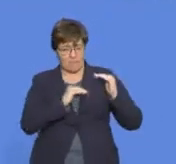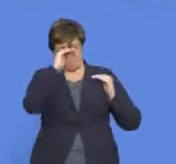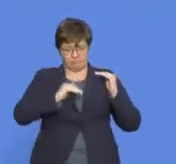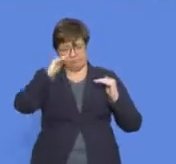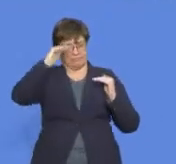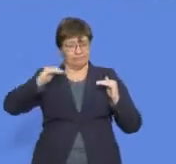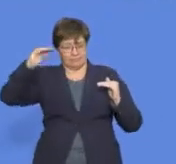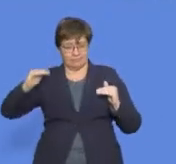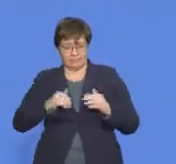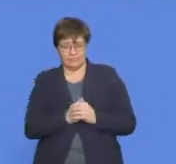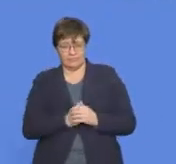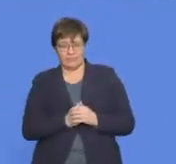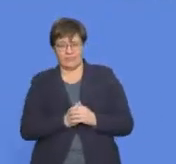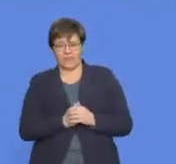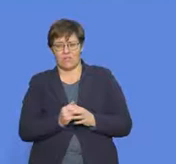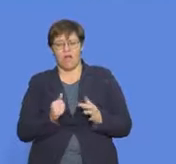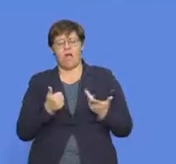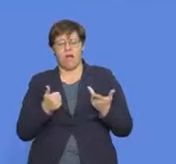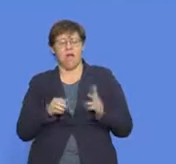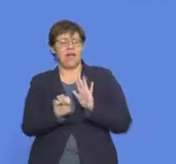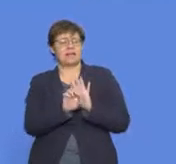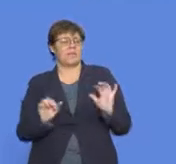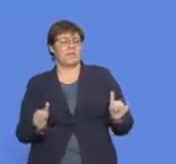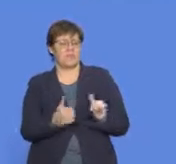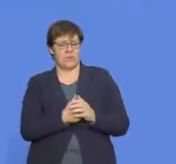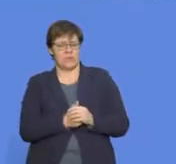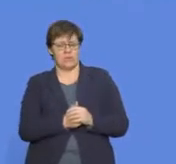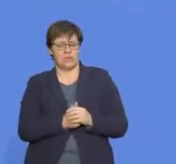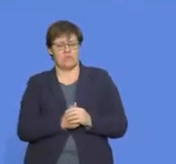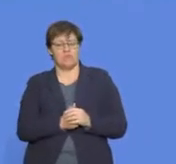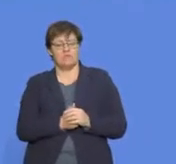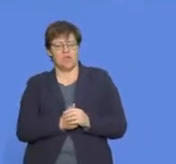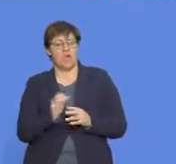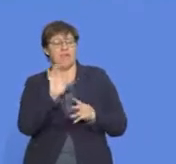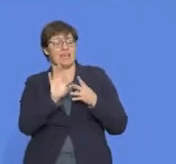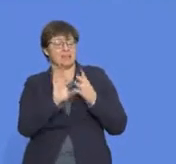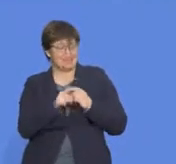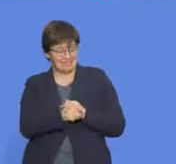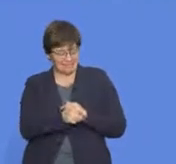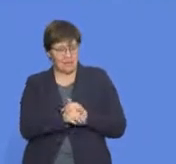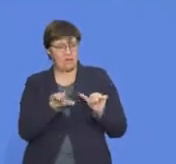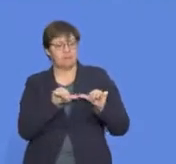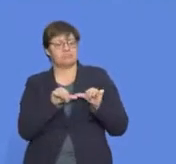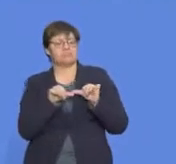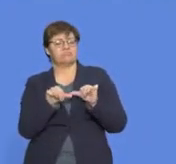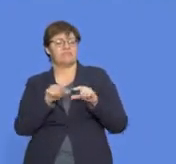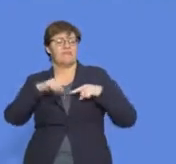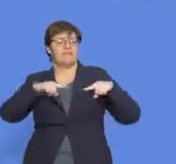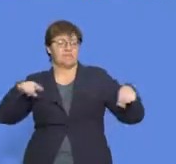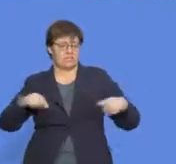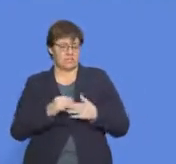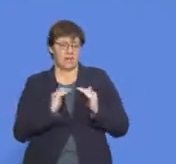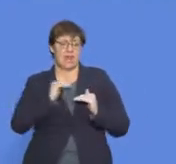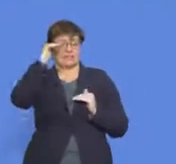height. Okay, so a very good example of a characteristic that has continuous variation